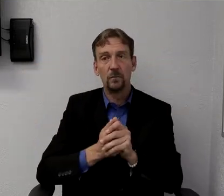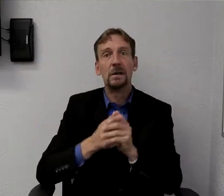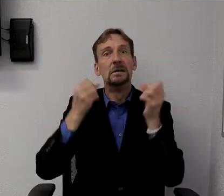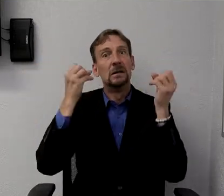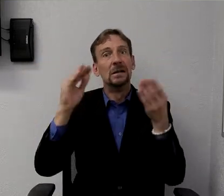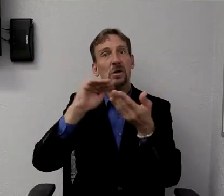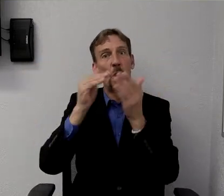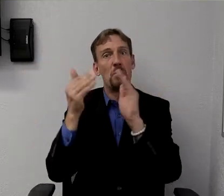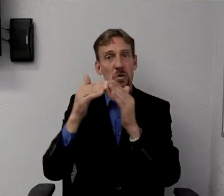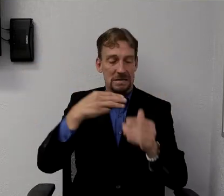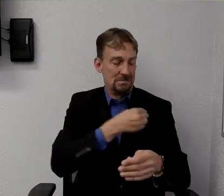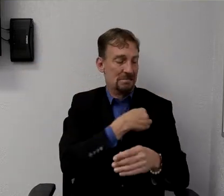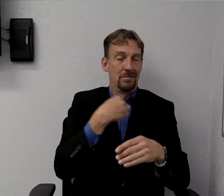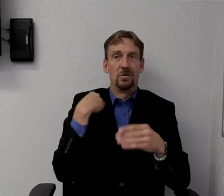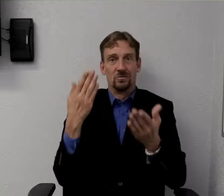up their